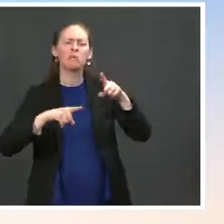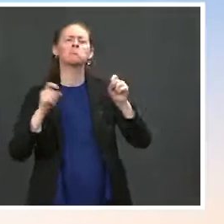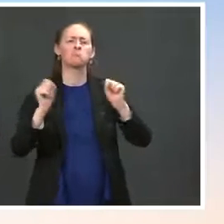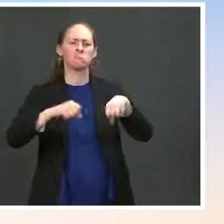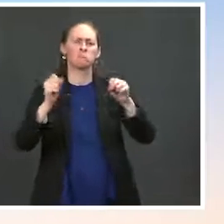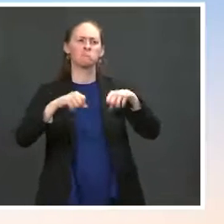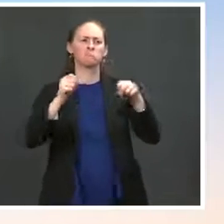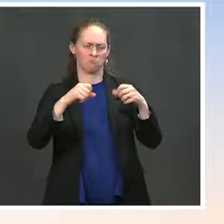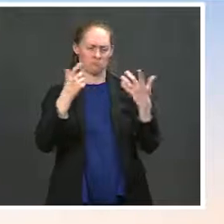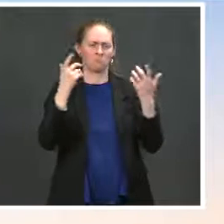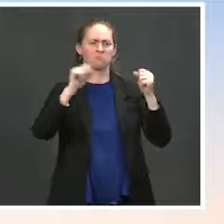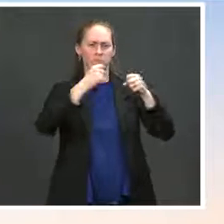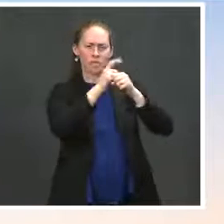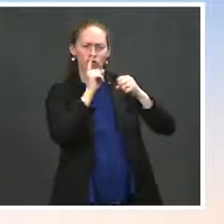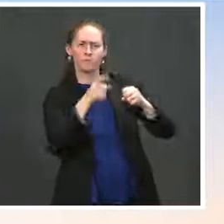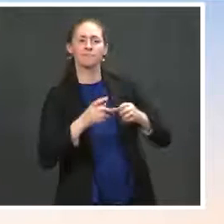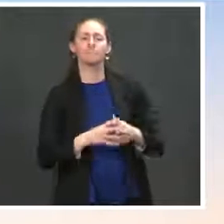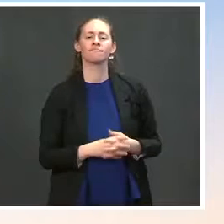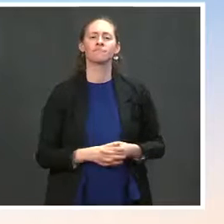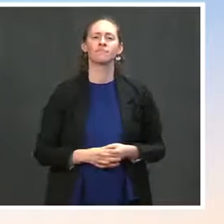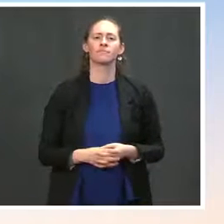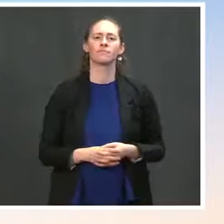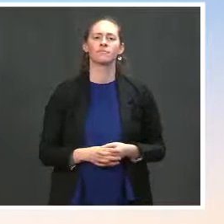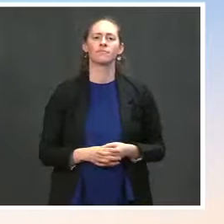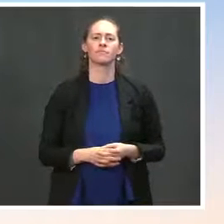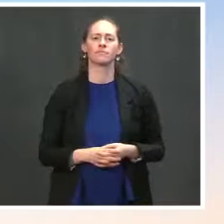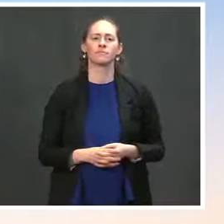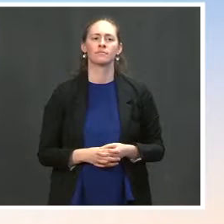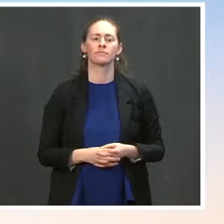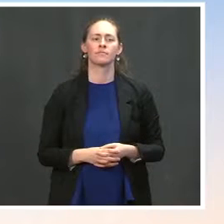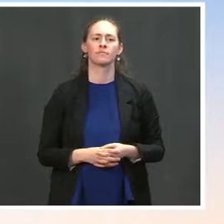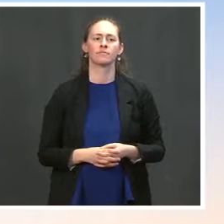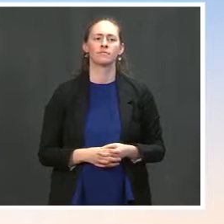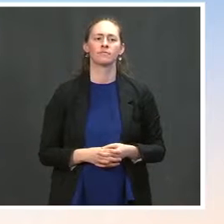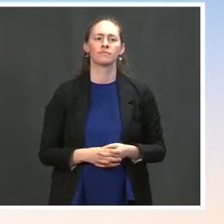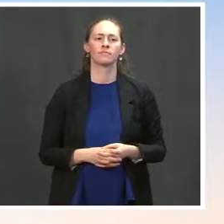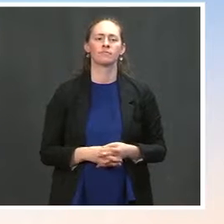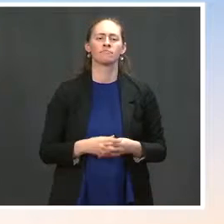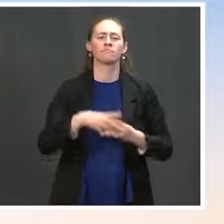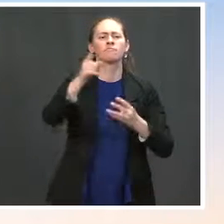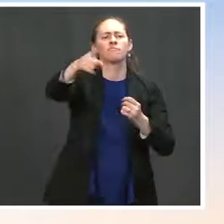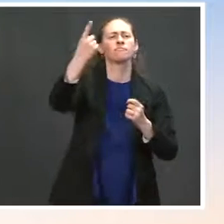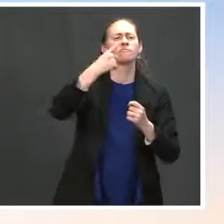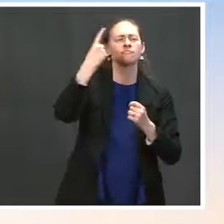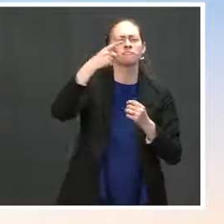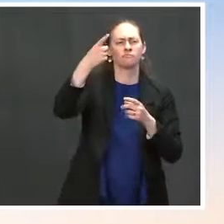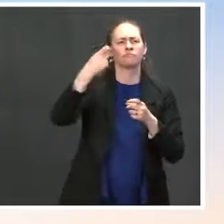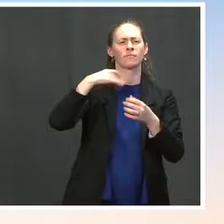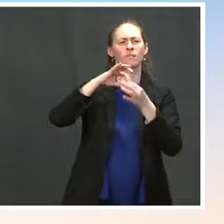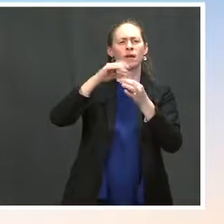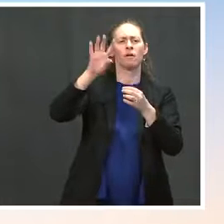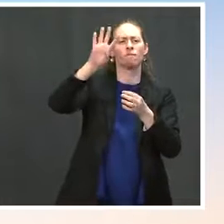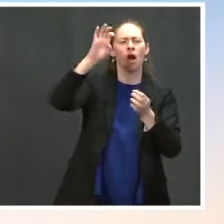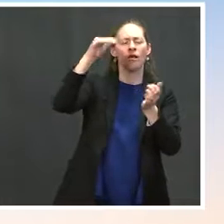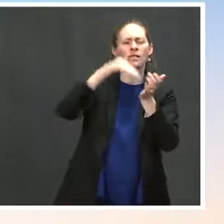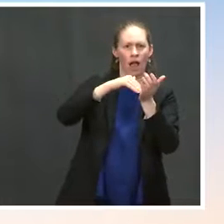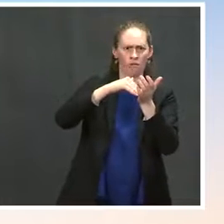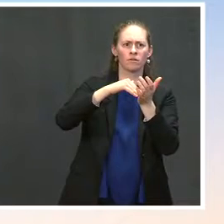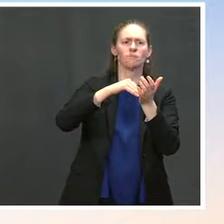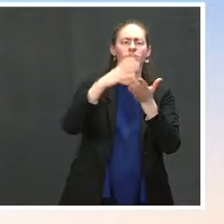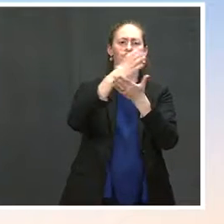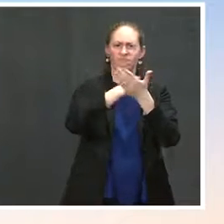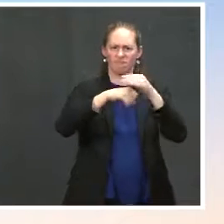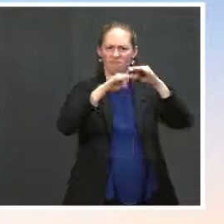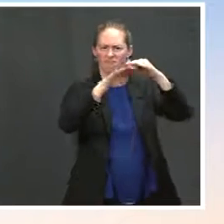that. Go ahead, Jen. You mentioned this $400,000 a year level